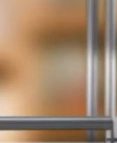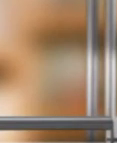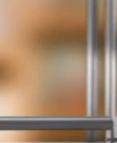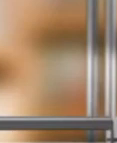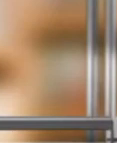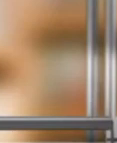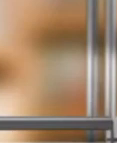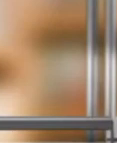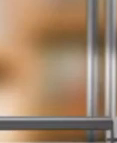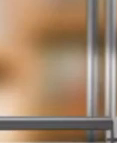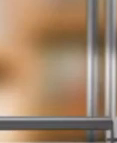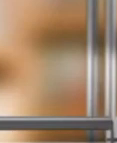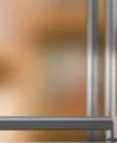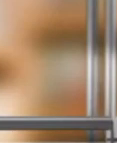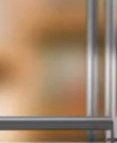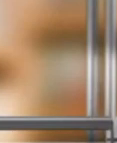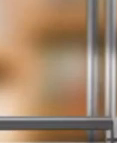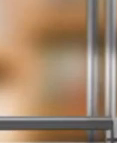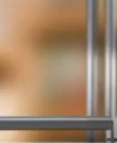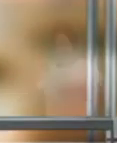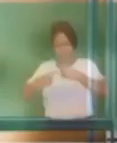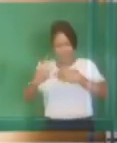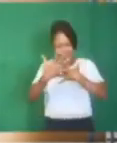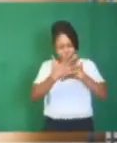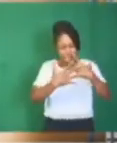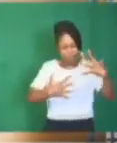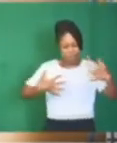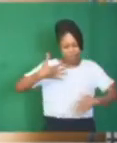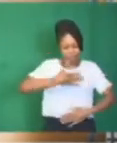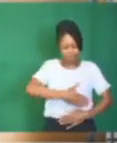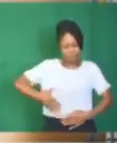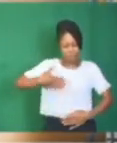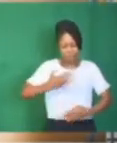continuing with Mr. Sifunza, learning about the circulatory system.